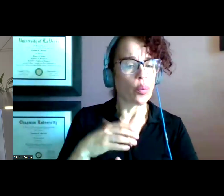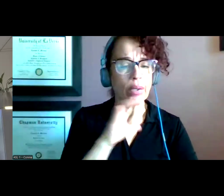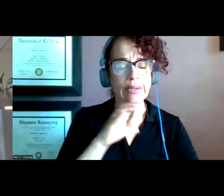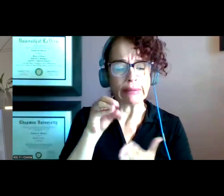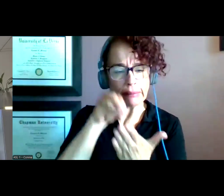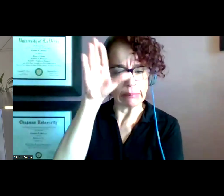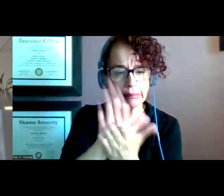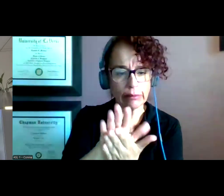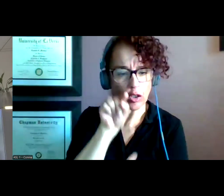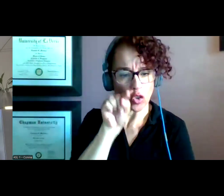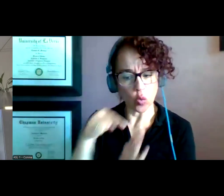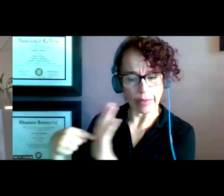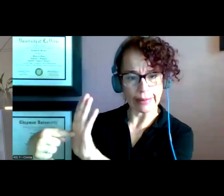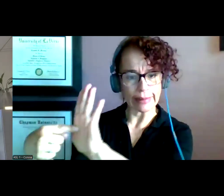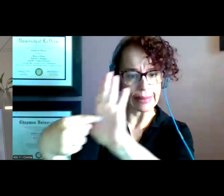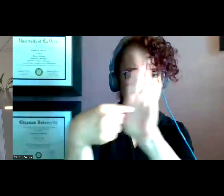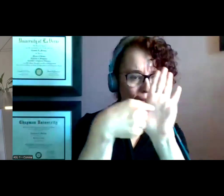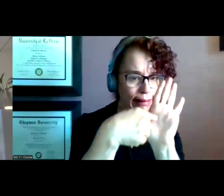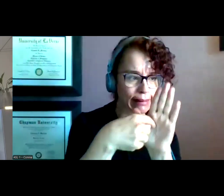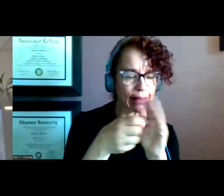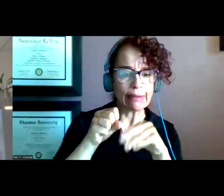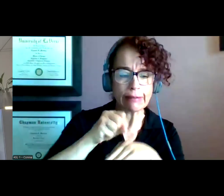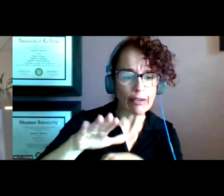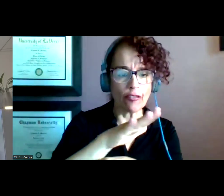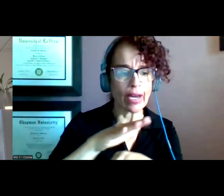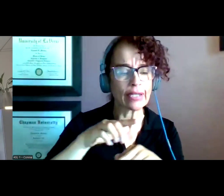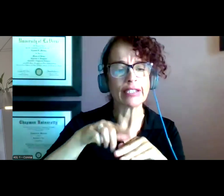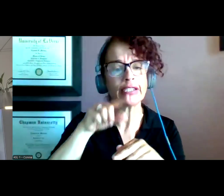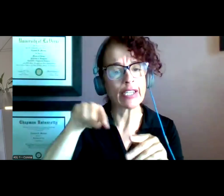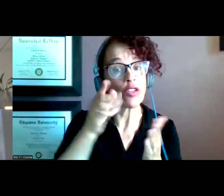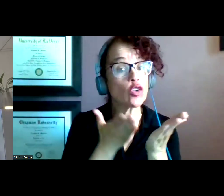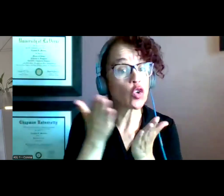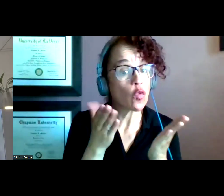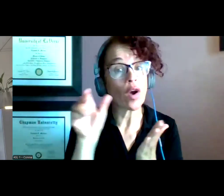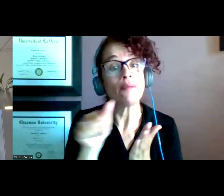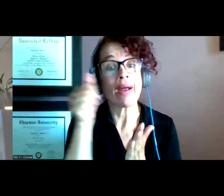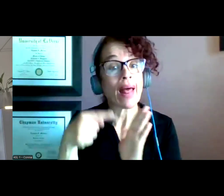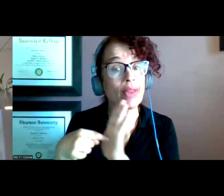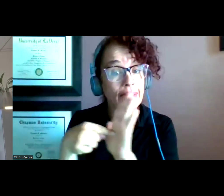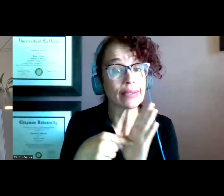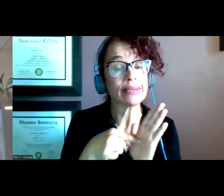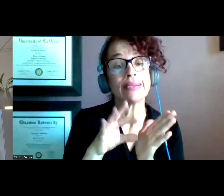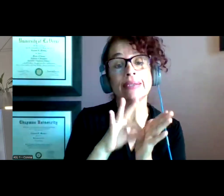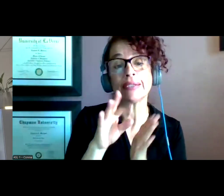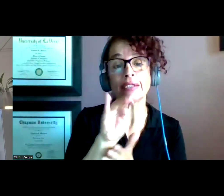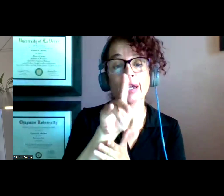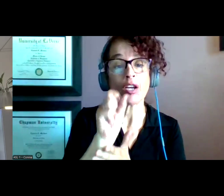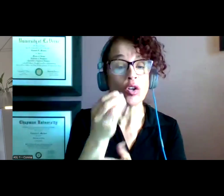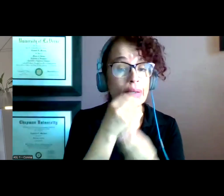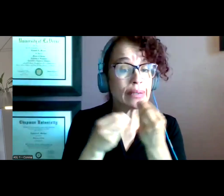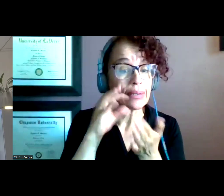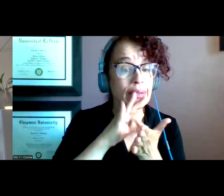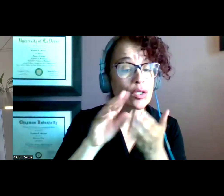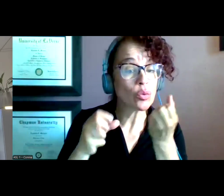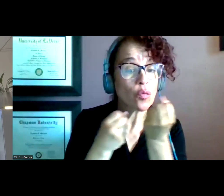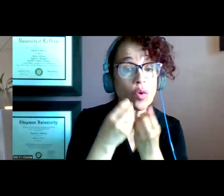data points to demonstrate the effectiveness of these services. Another example is the medically tailored meals and medically